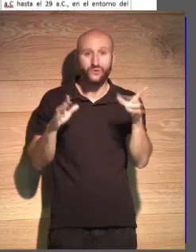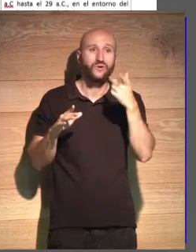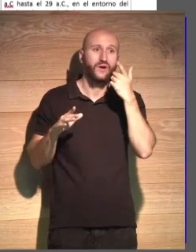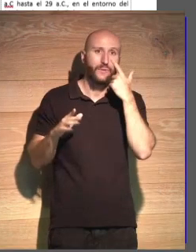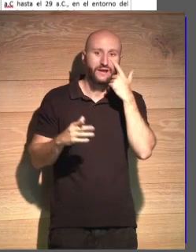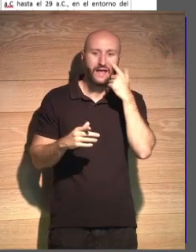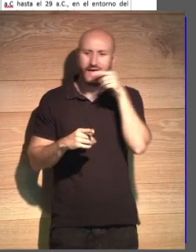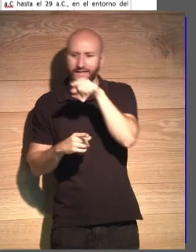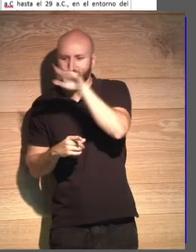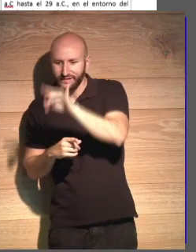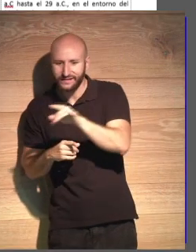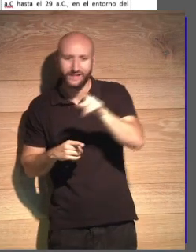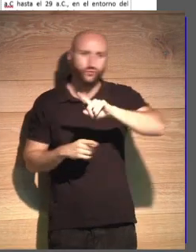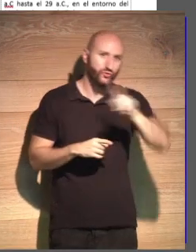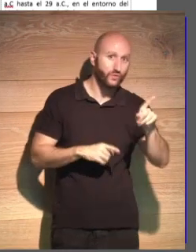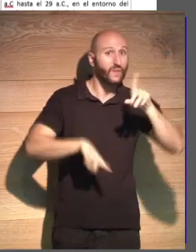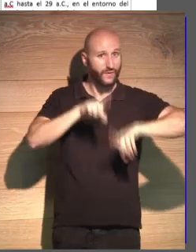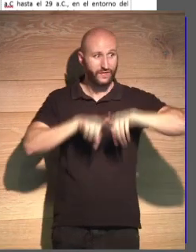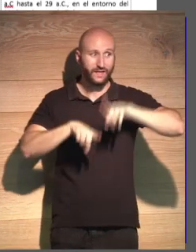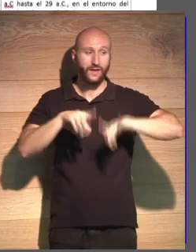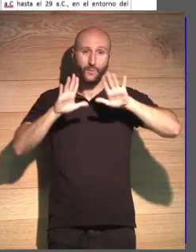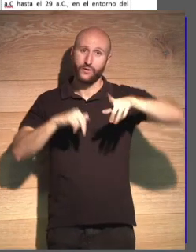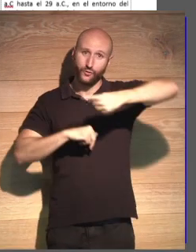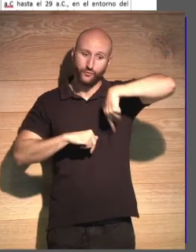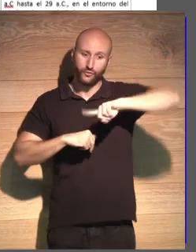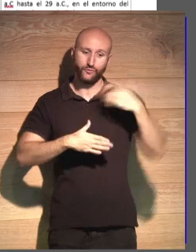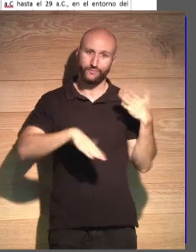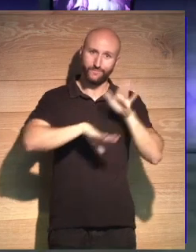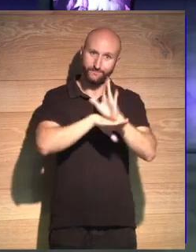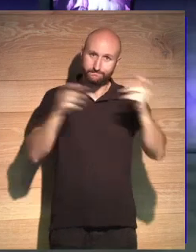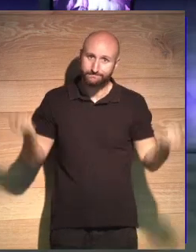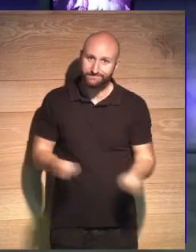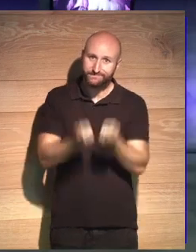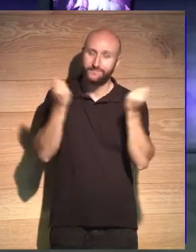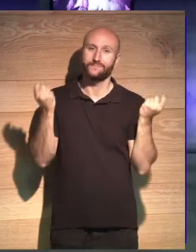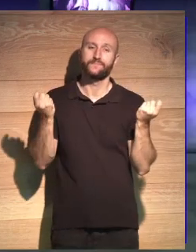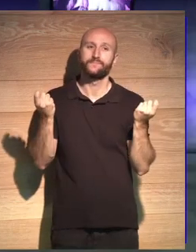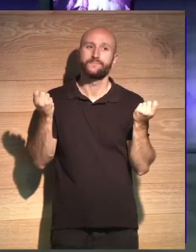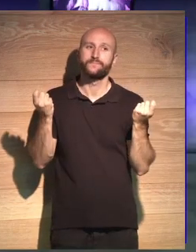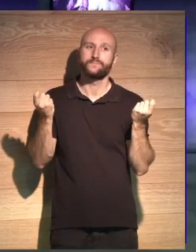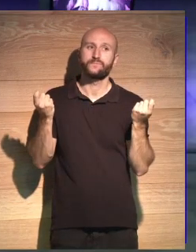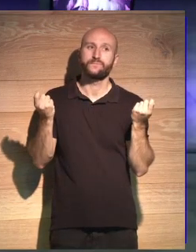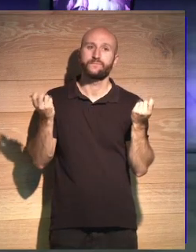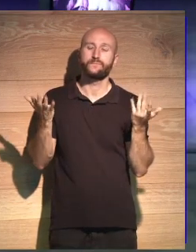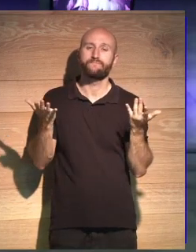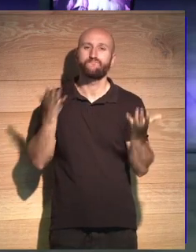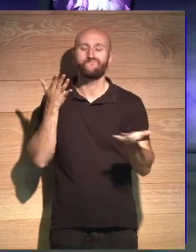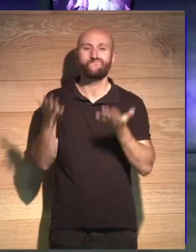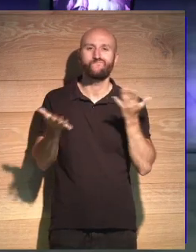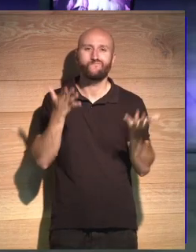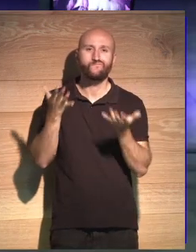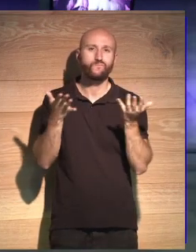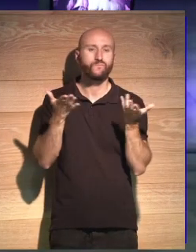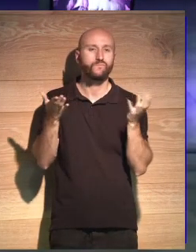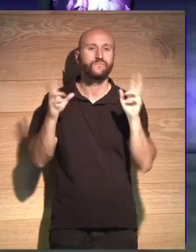There are certain aspects that are pretty obvious, but we are also launching a small